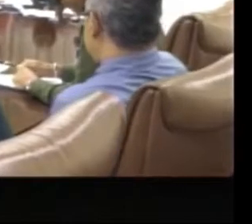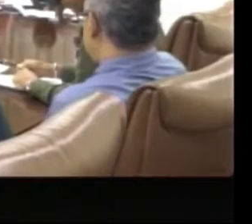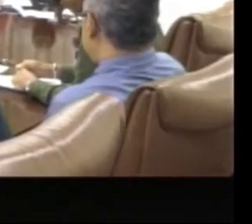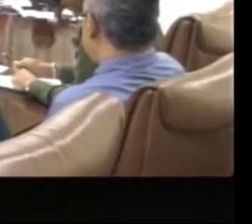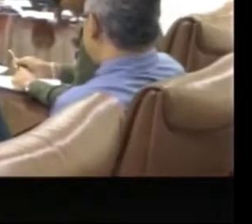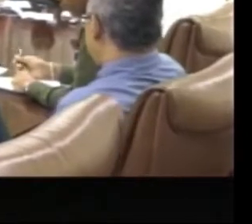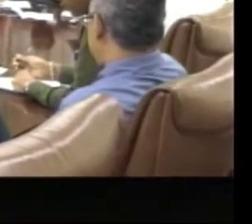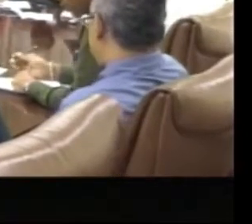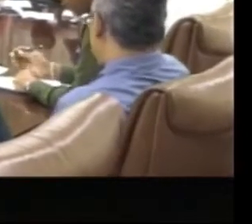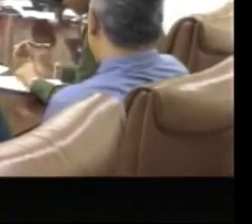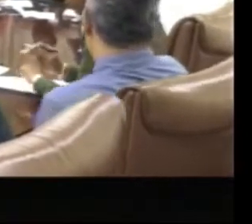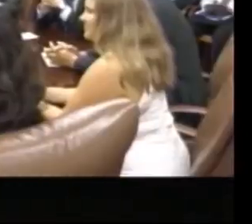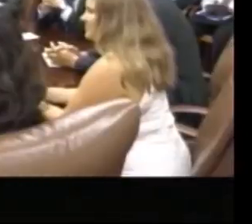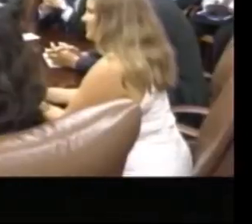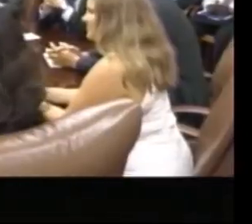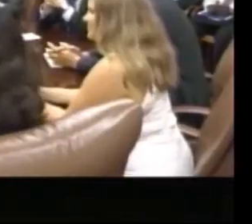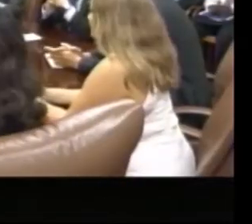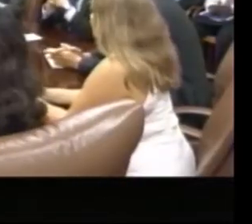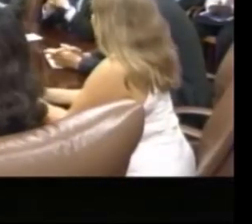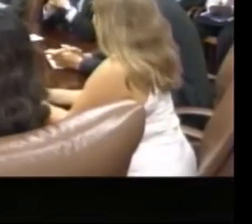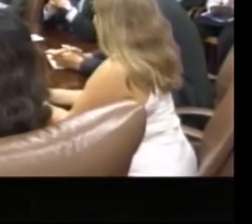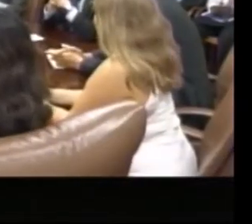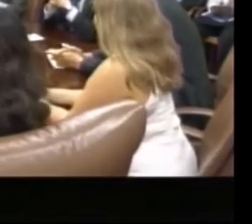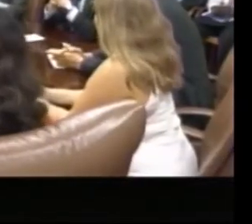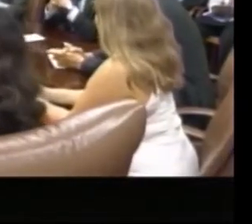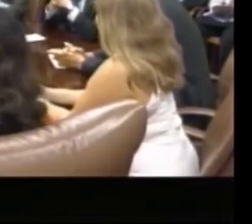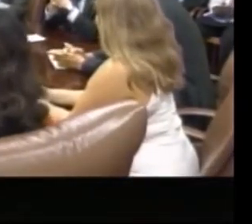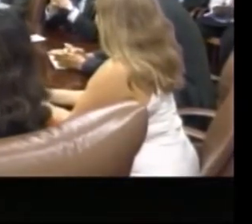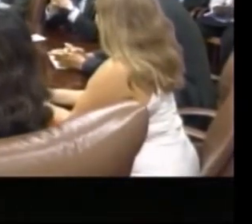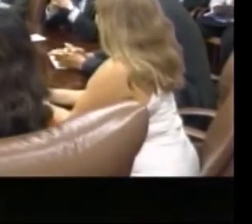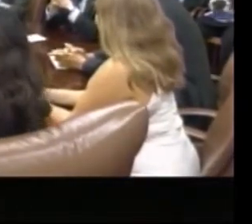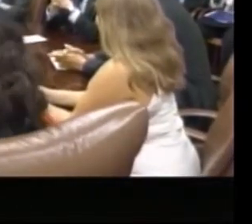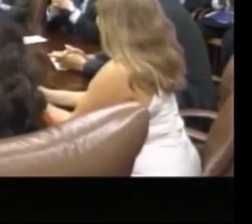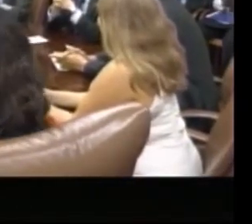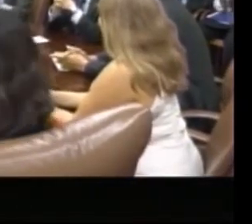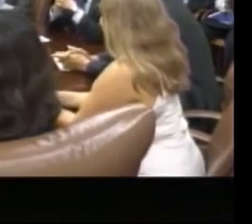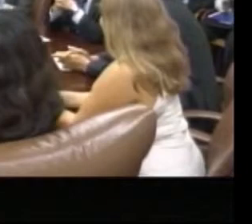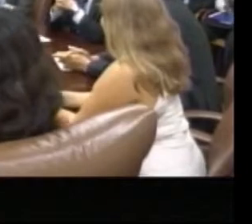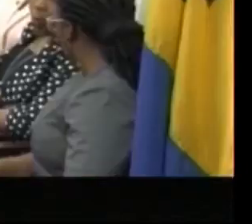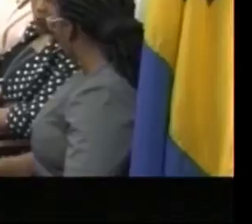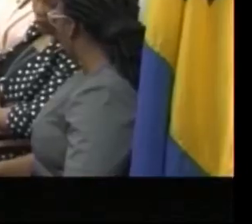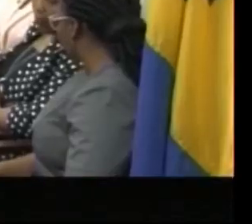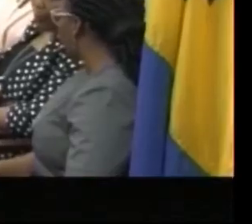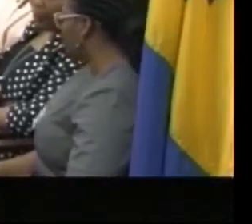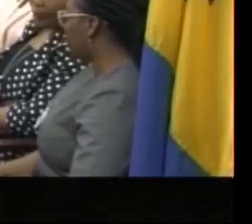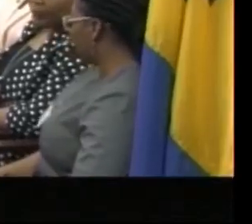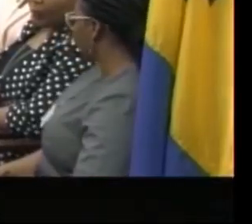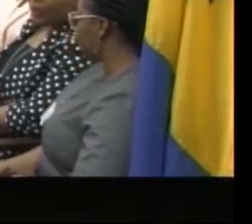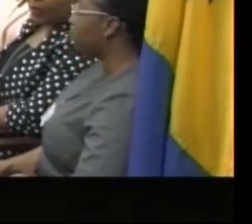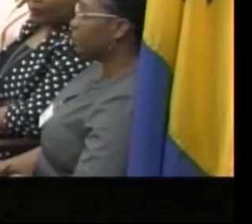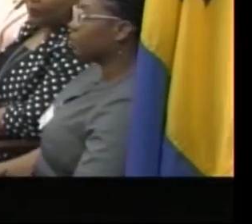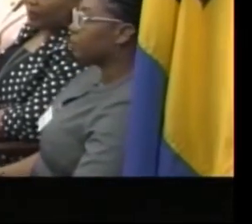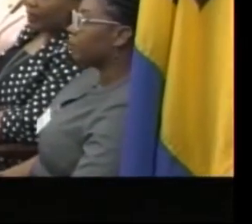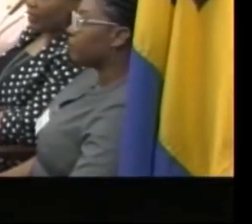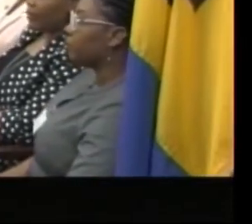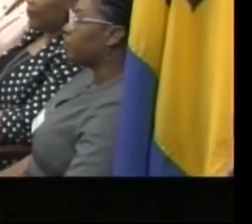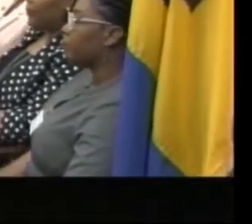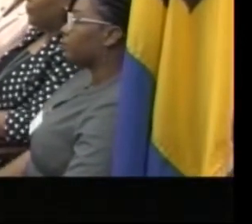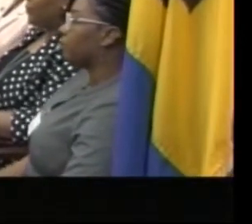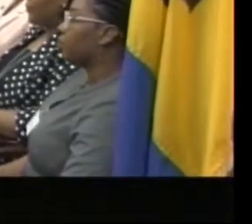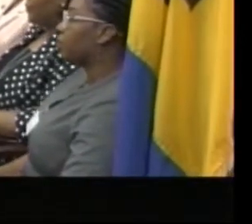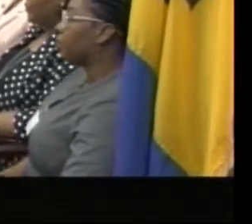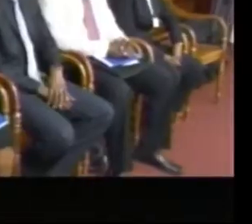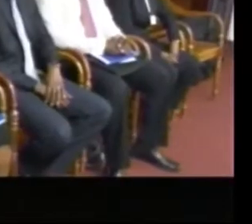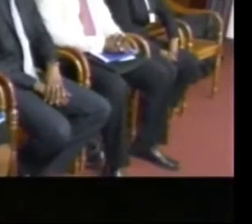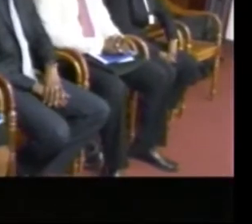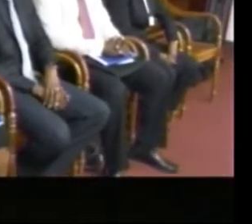project underway. Managing Director at Barbados Light and Power Limited, Roger Blackman, says LED lights are more environmentally friendly